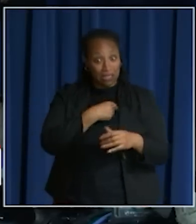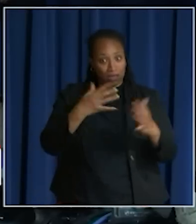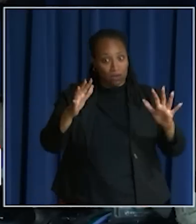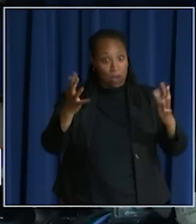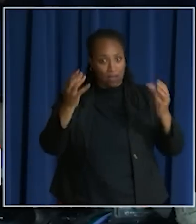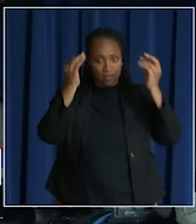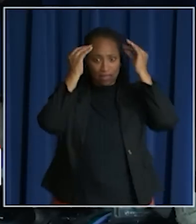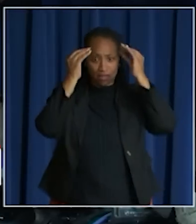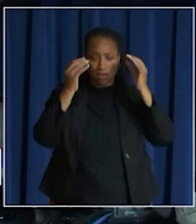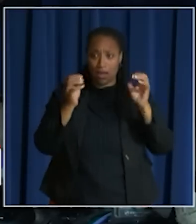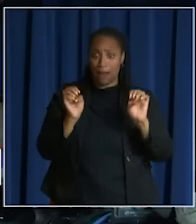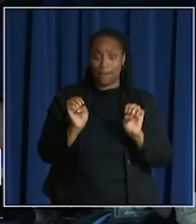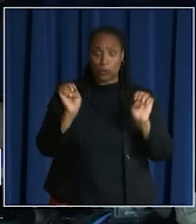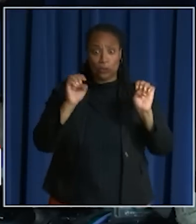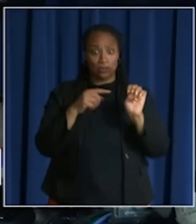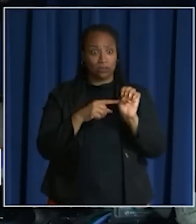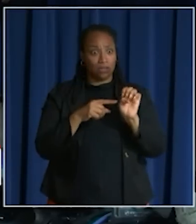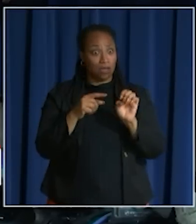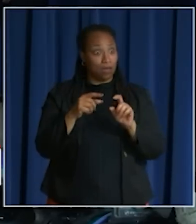crime